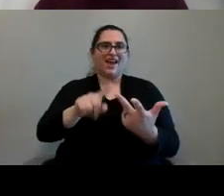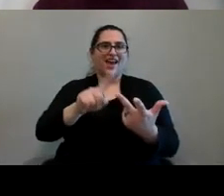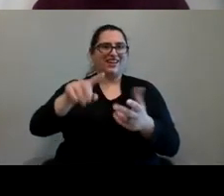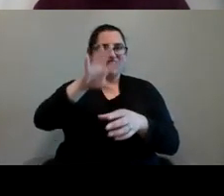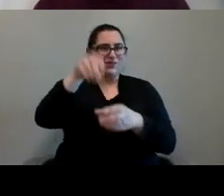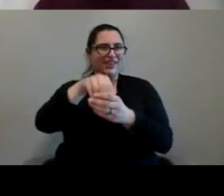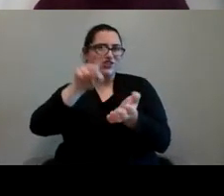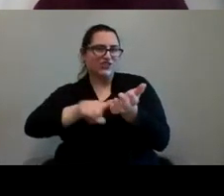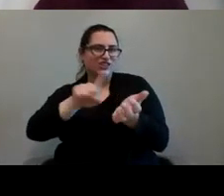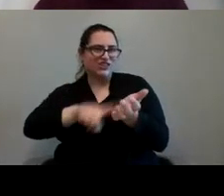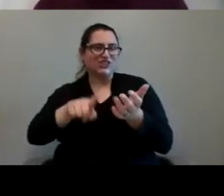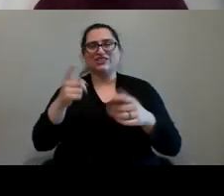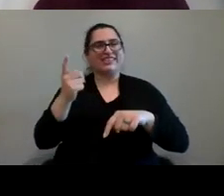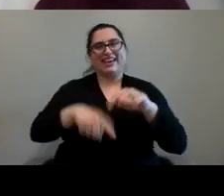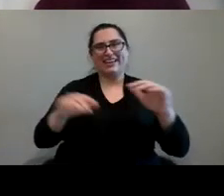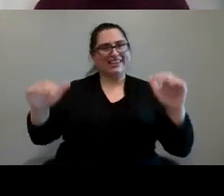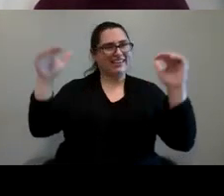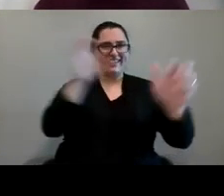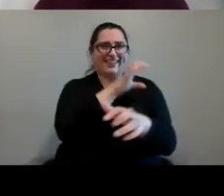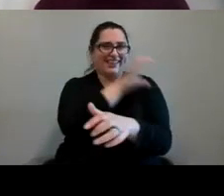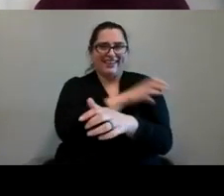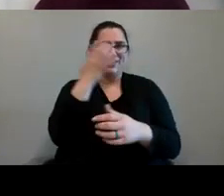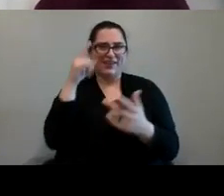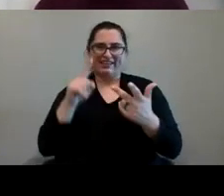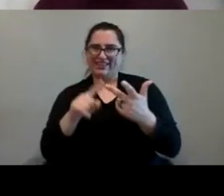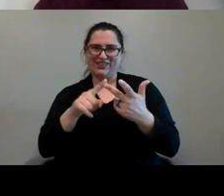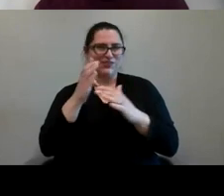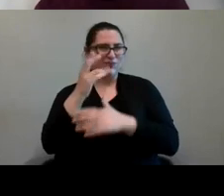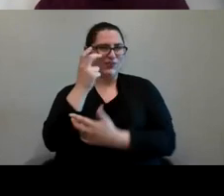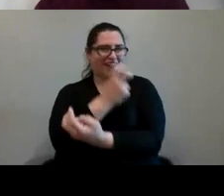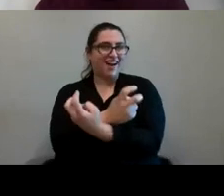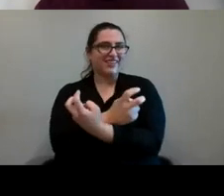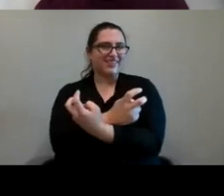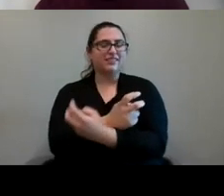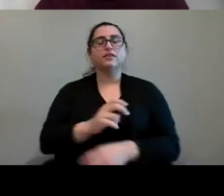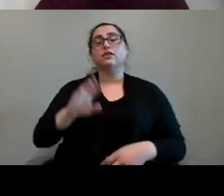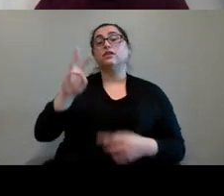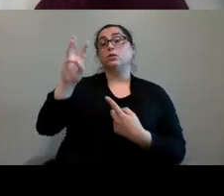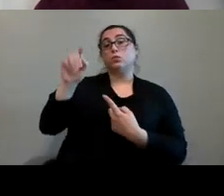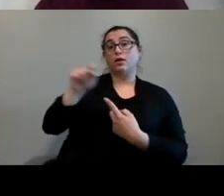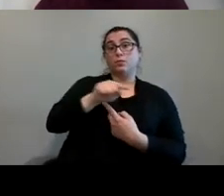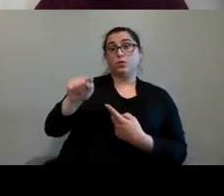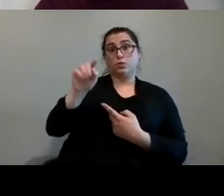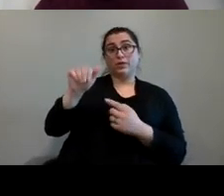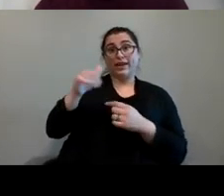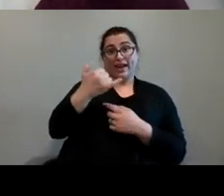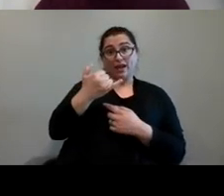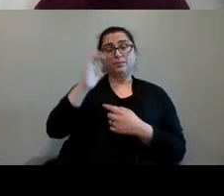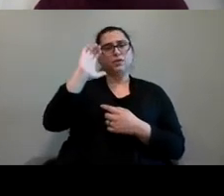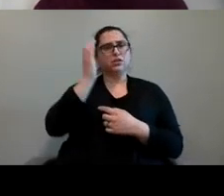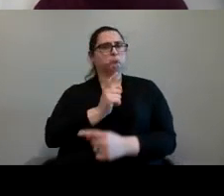clinically. And so in all cases, the wild type antibodies seem to be between the two